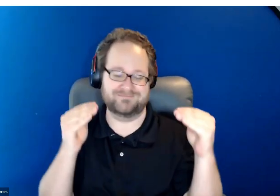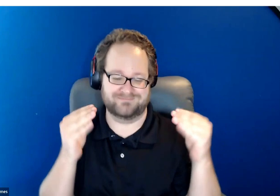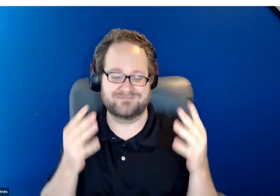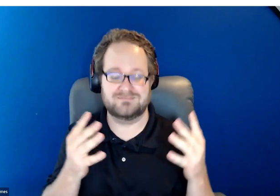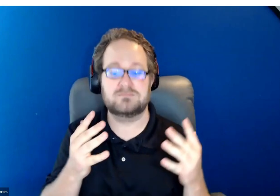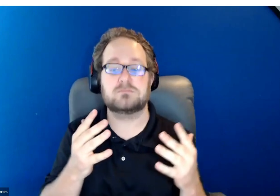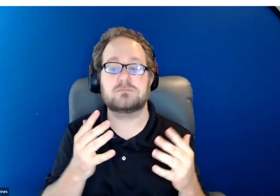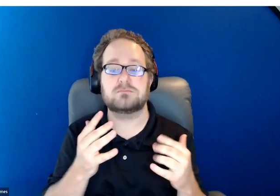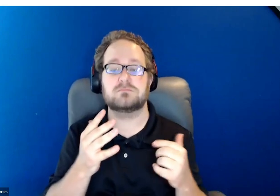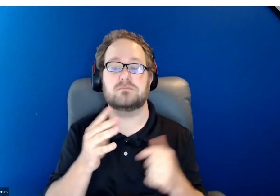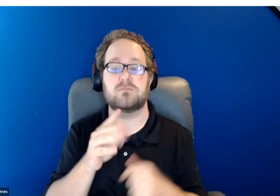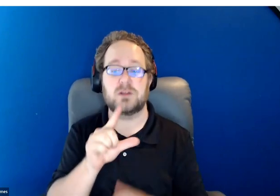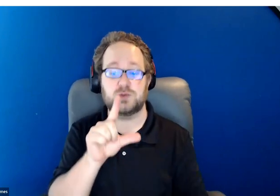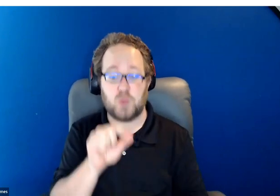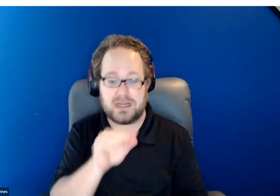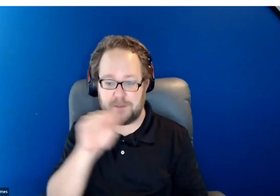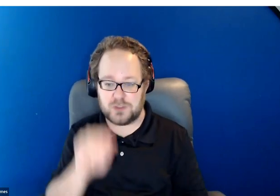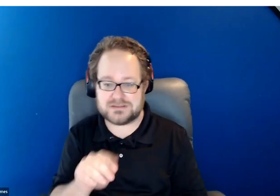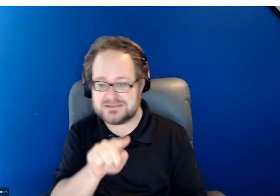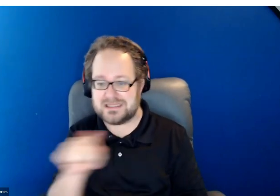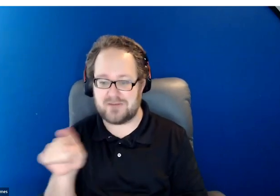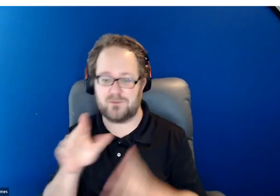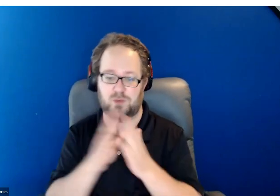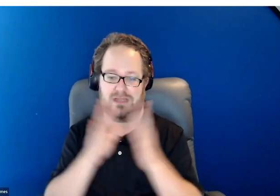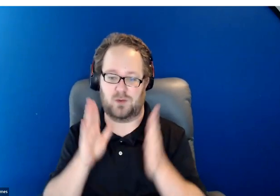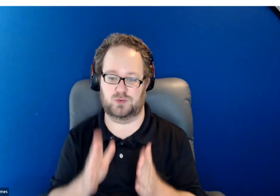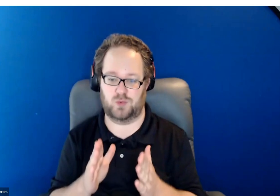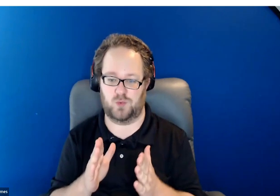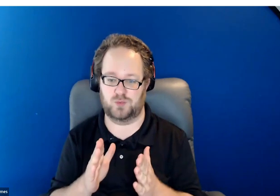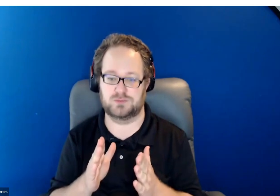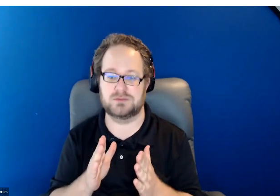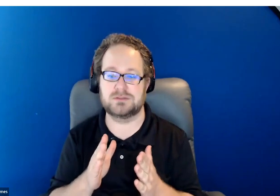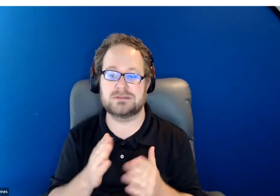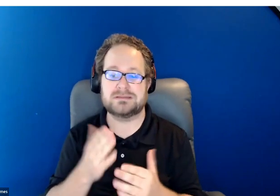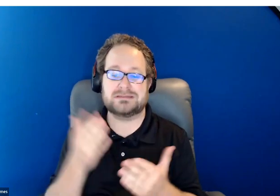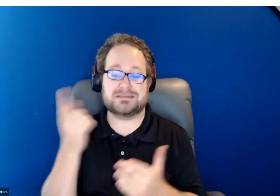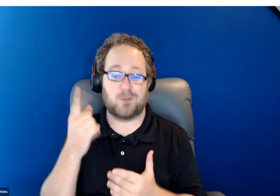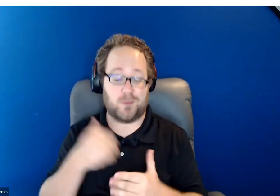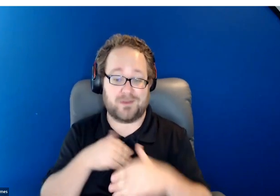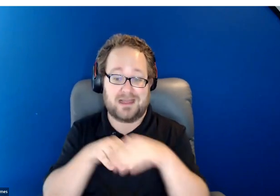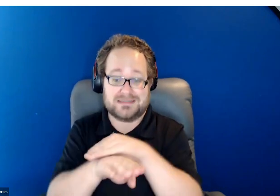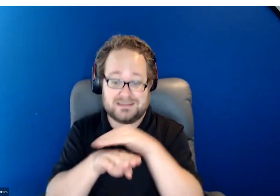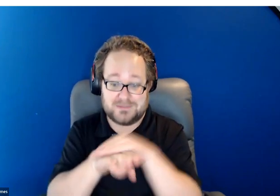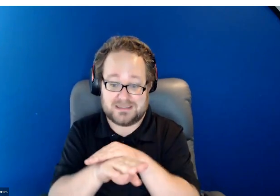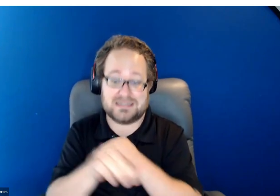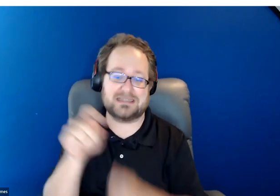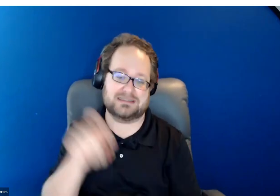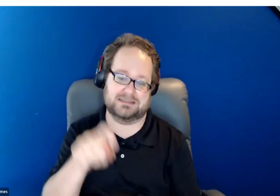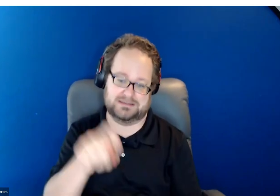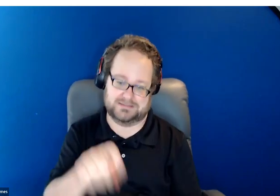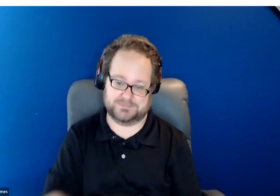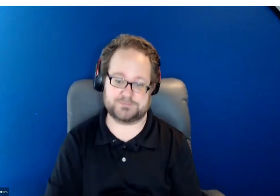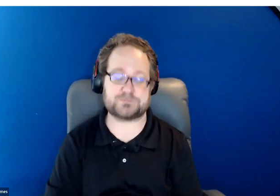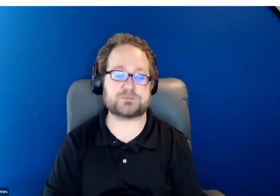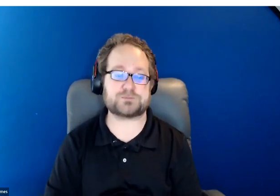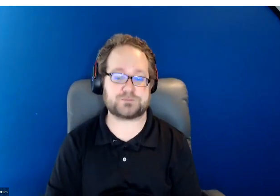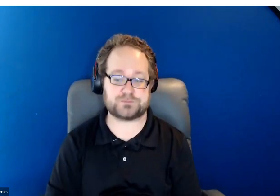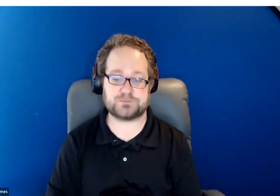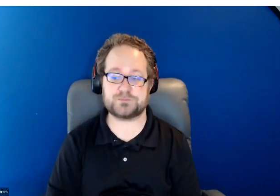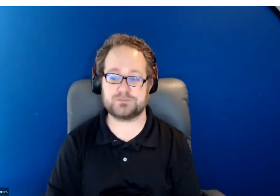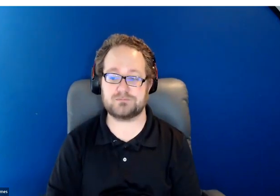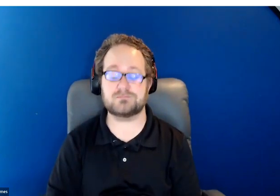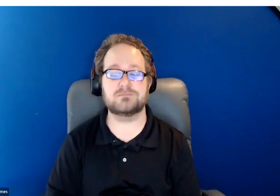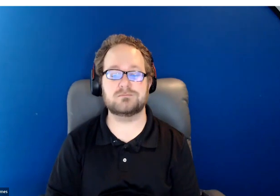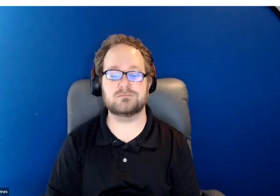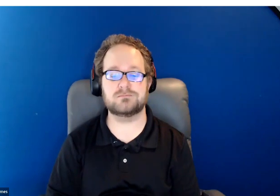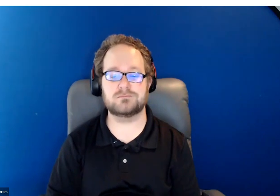those households with an accessibility need are in homes that are not fully accessible. Older adults and their caregivers bear most